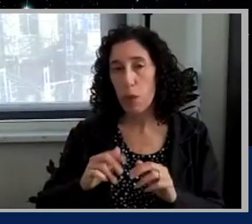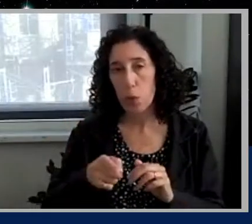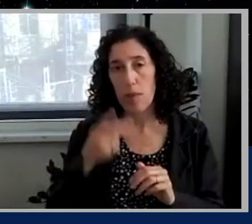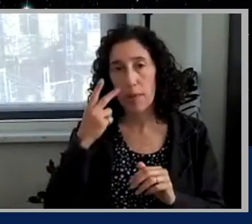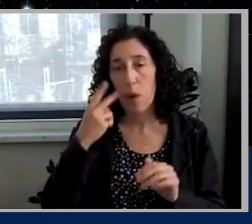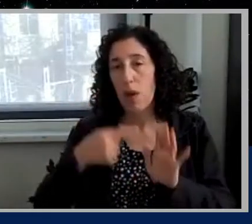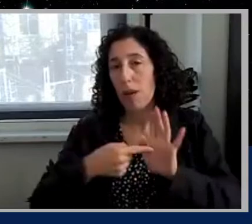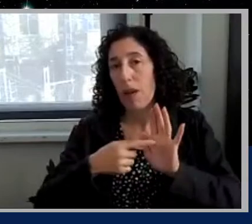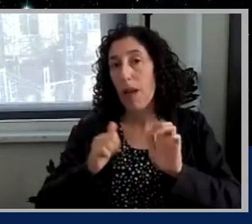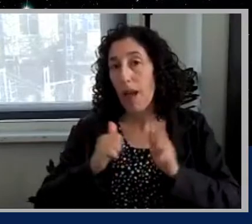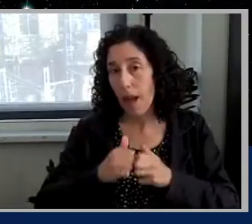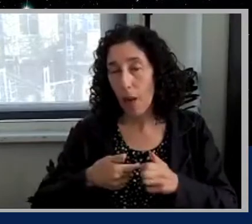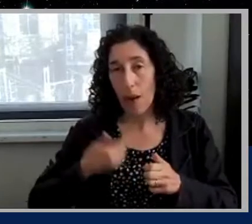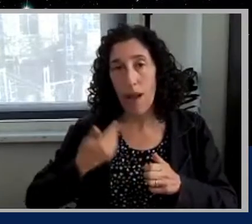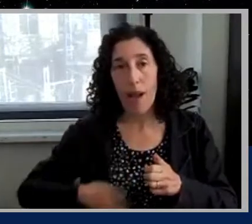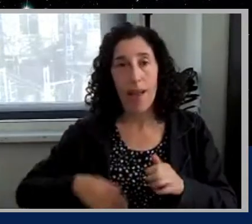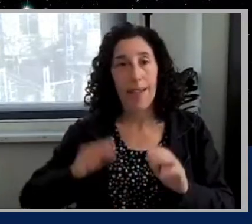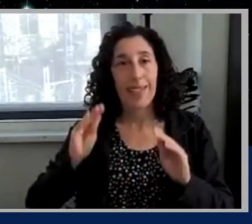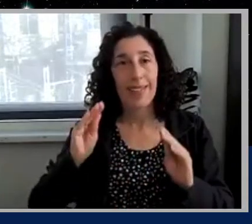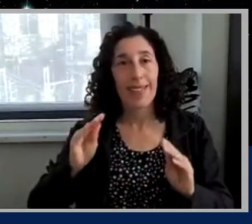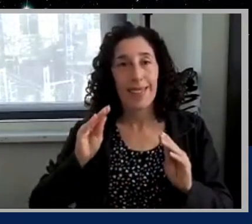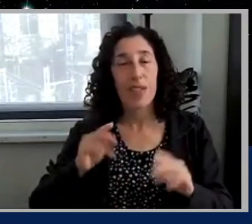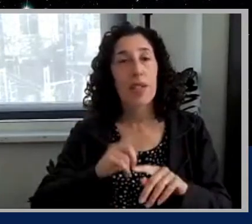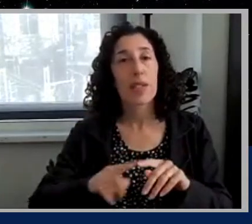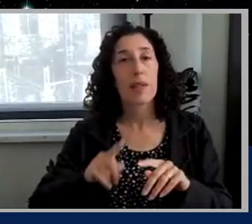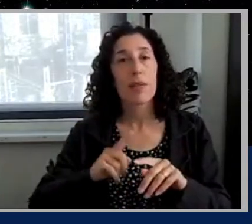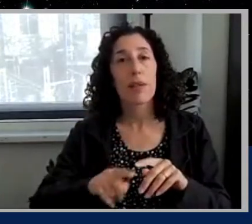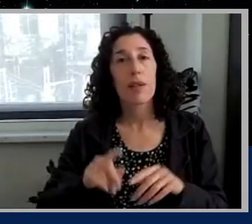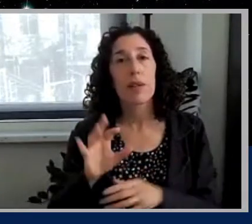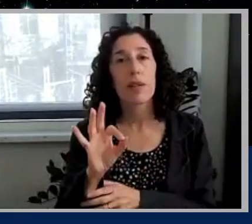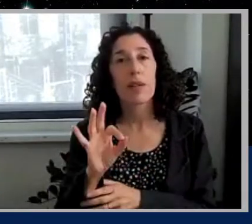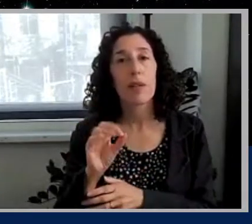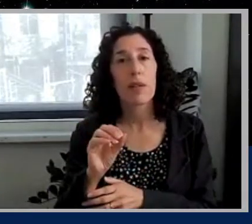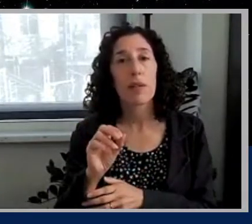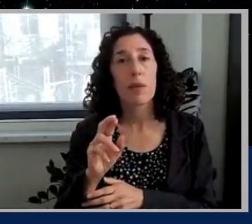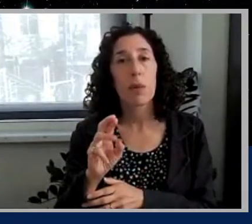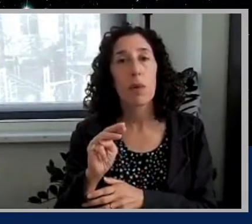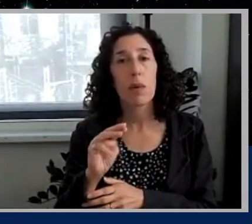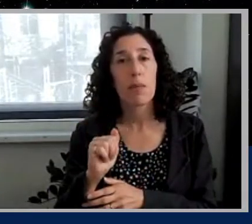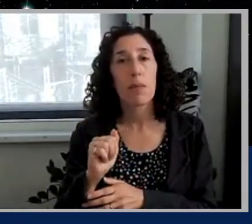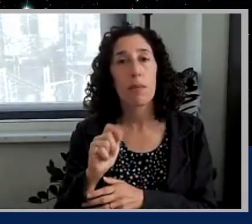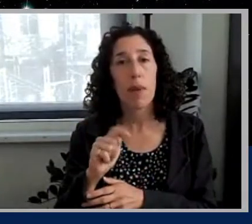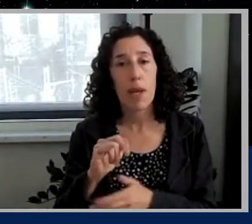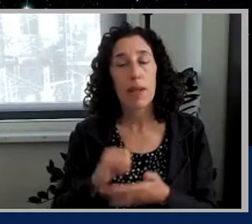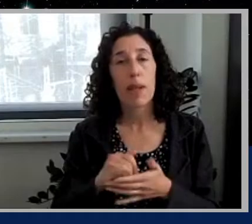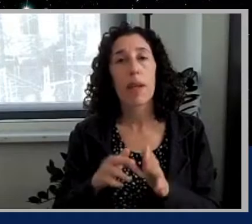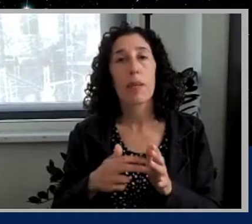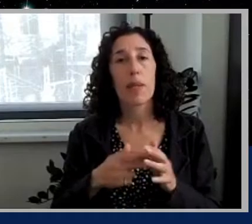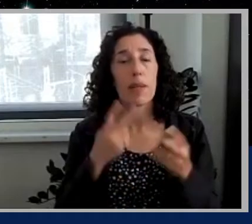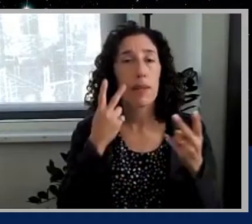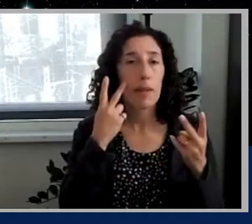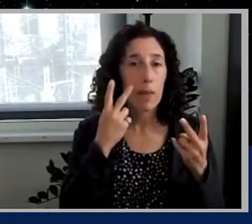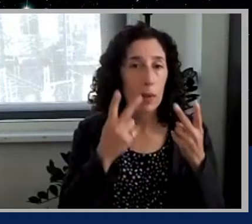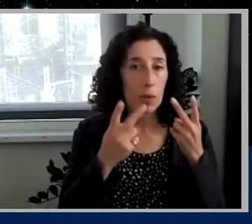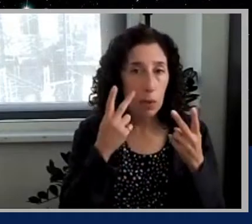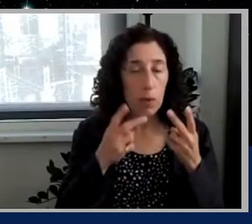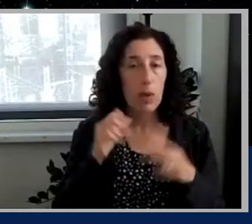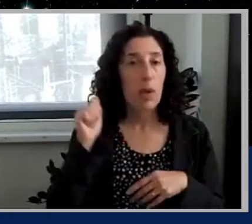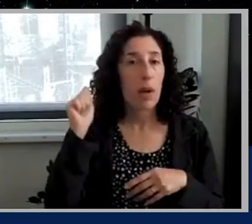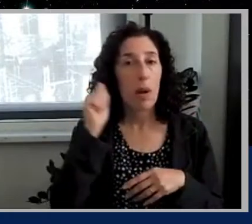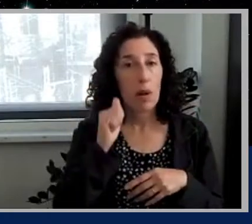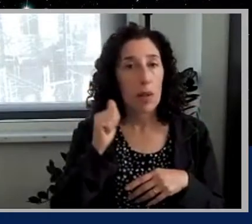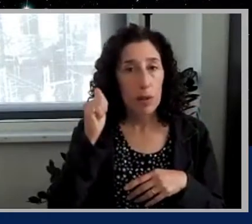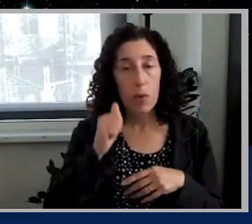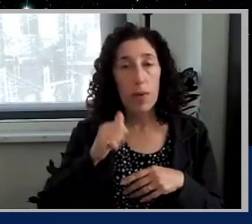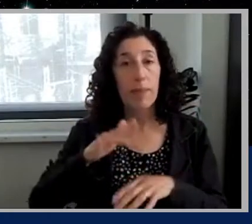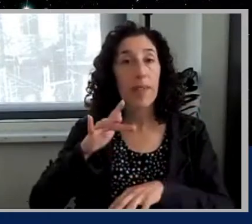can. If I can bring in tactile models, physical things. Actually, Doss, I have a picture of me holding up some yarn that I stole